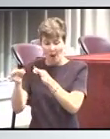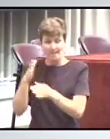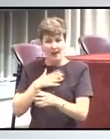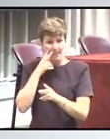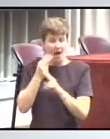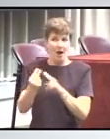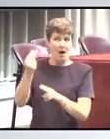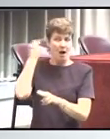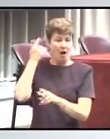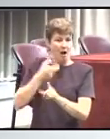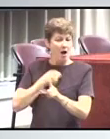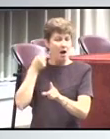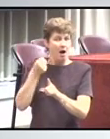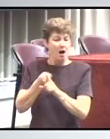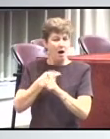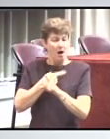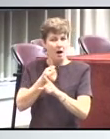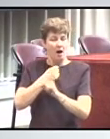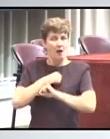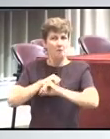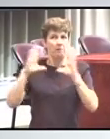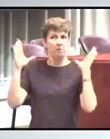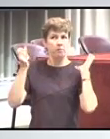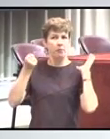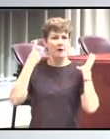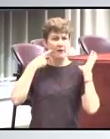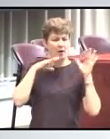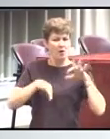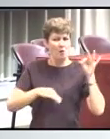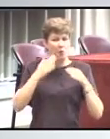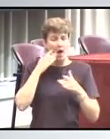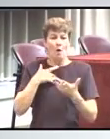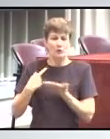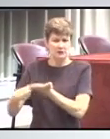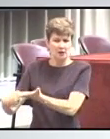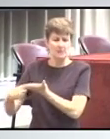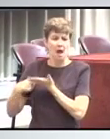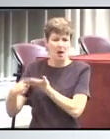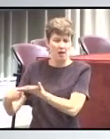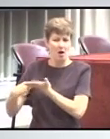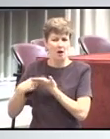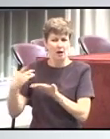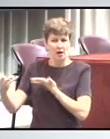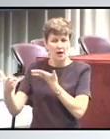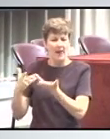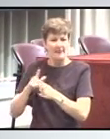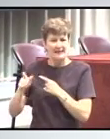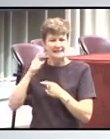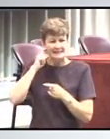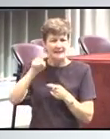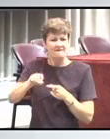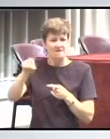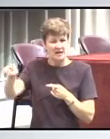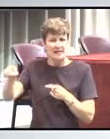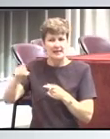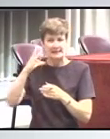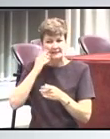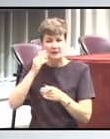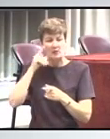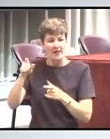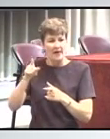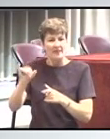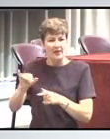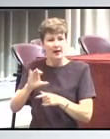and all that I had become aware of. We started dialoguing about the different experiences the